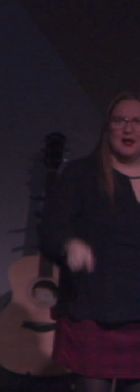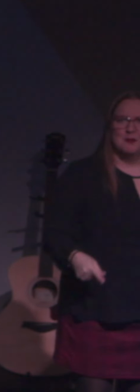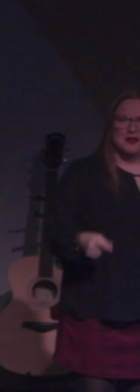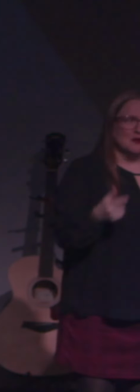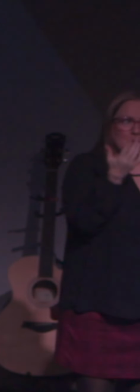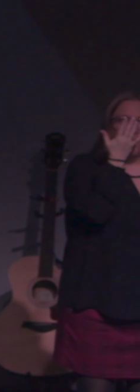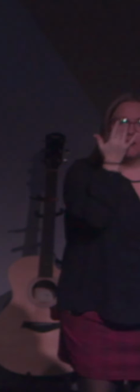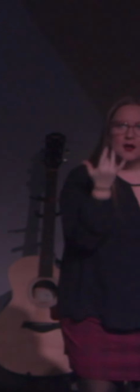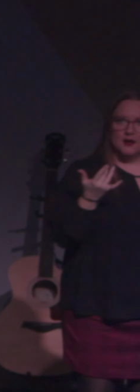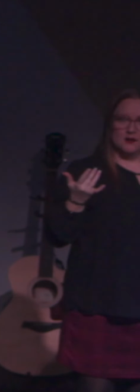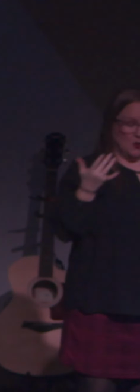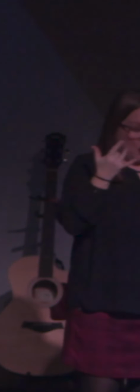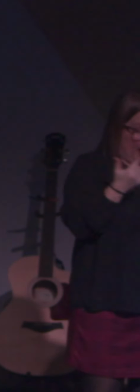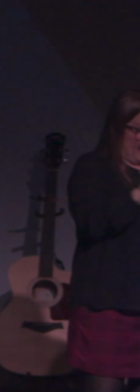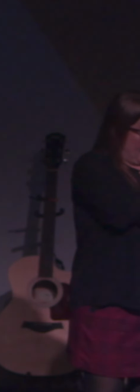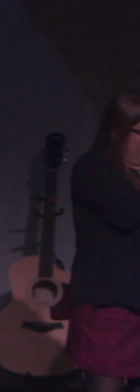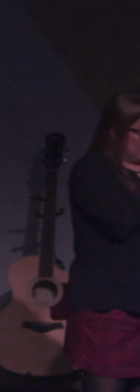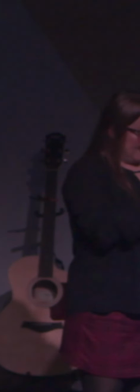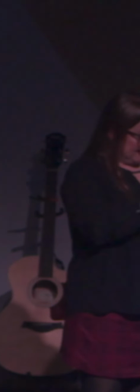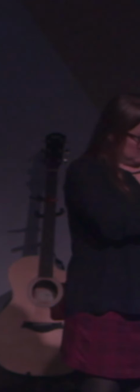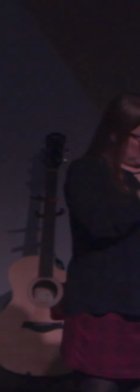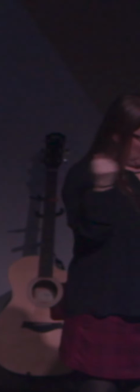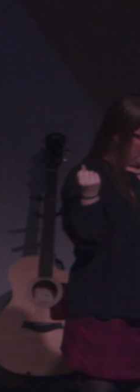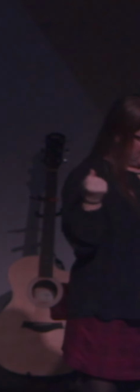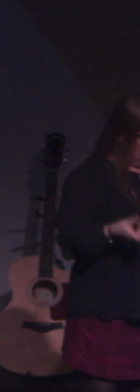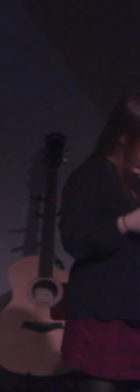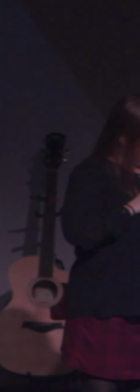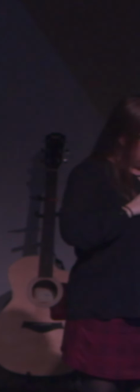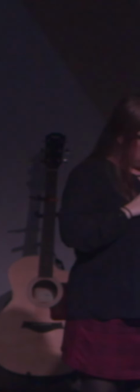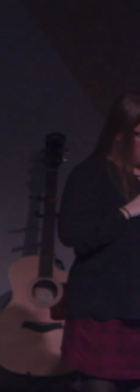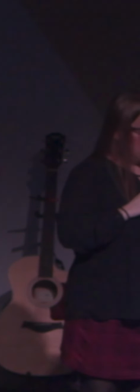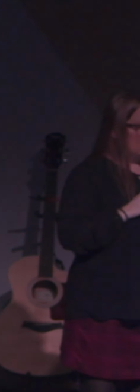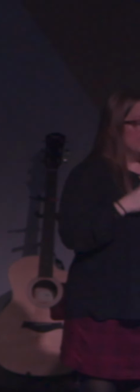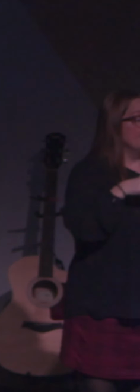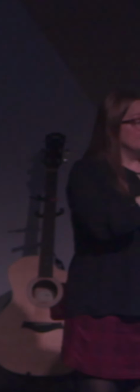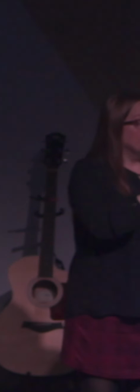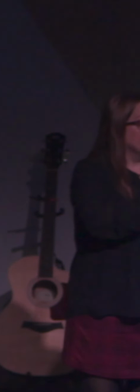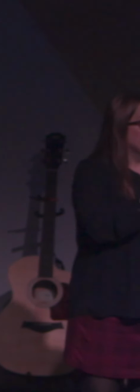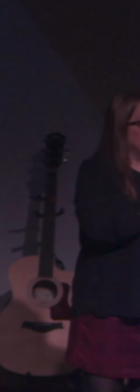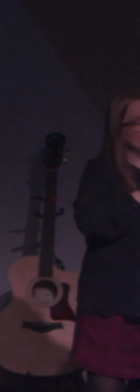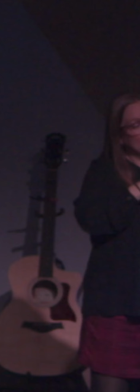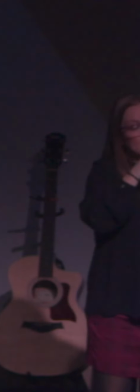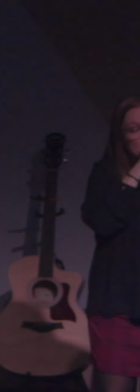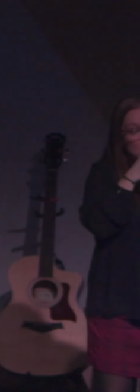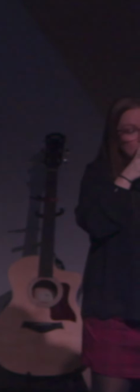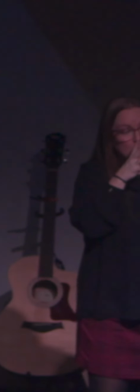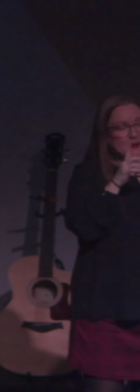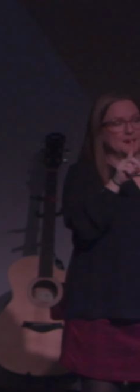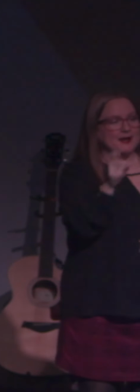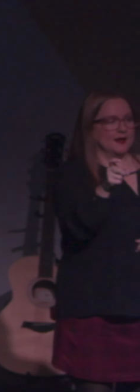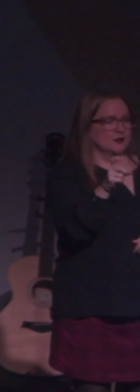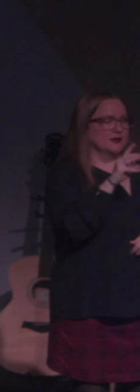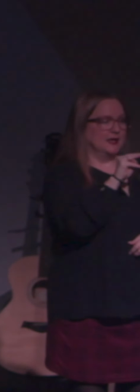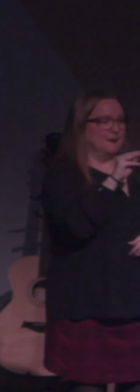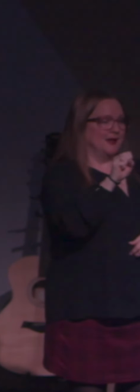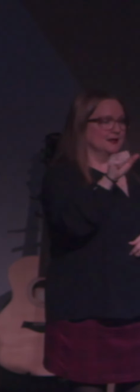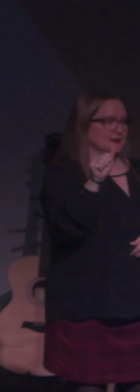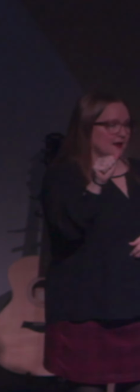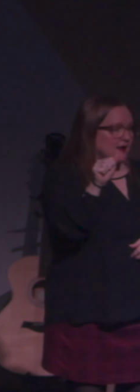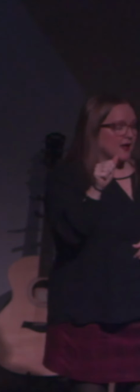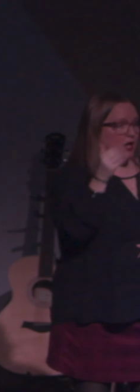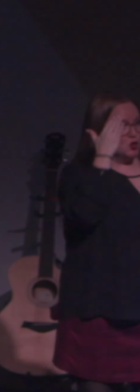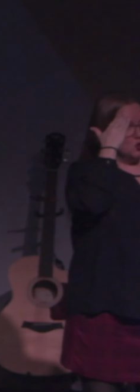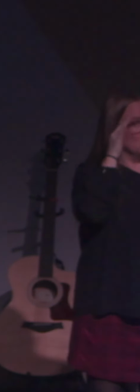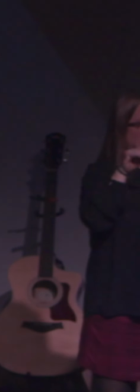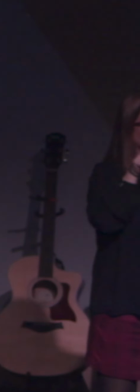Like, why is everything broken? During that time, my mom had been diagnosed with MSA, and we knew that it was going